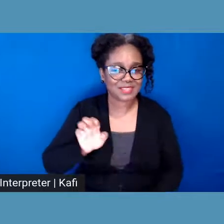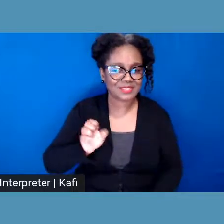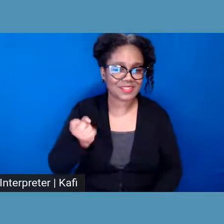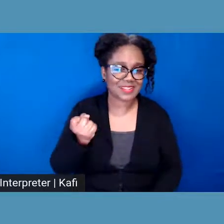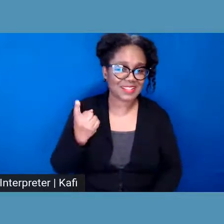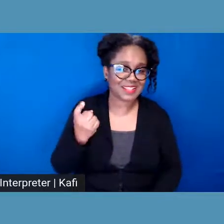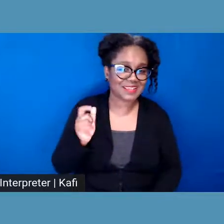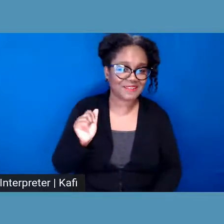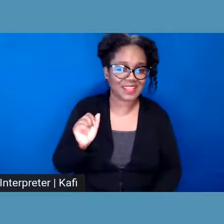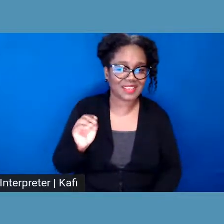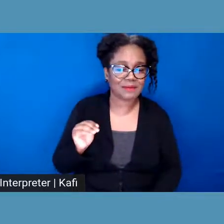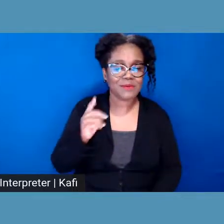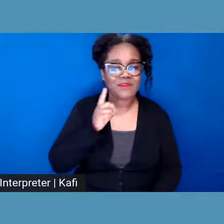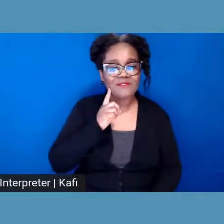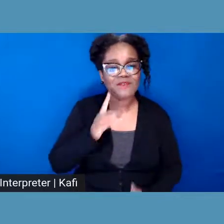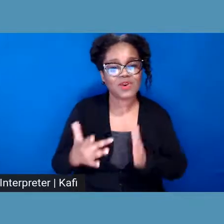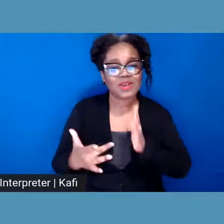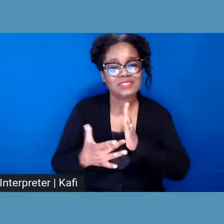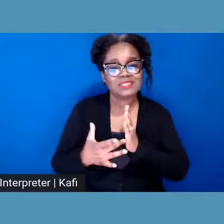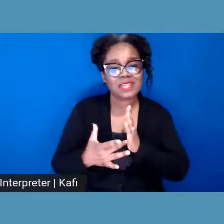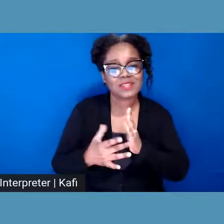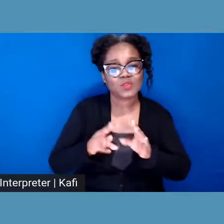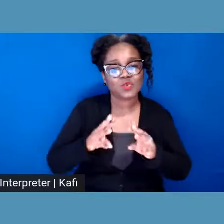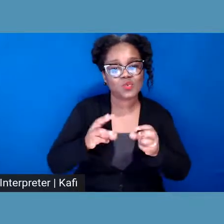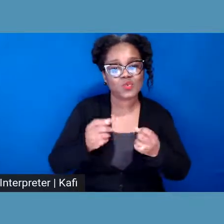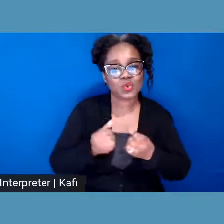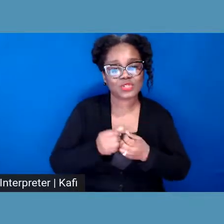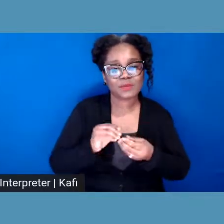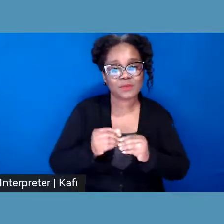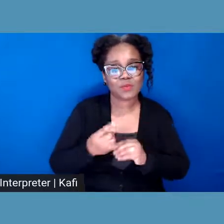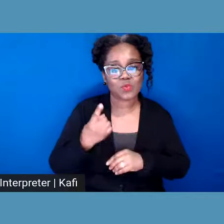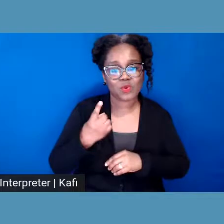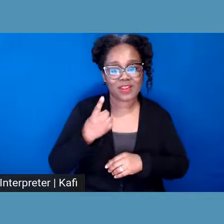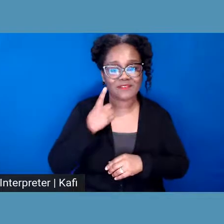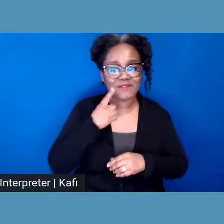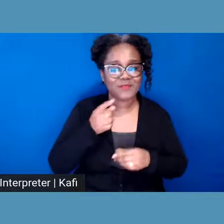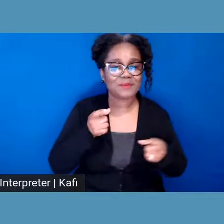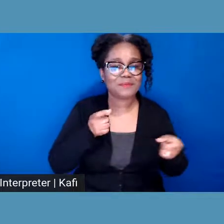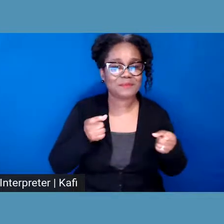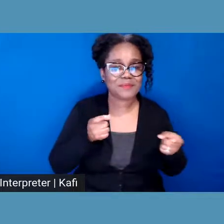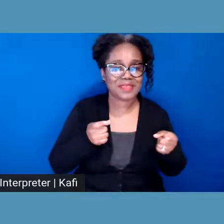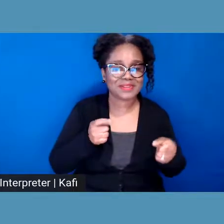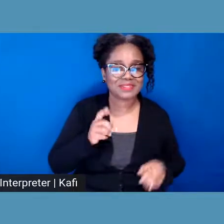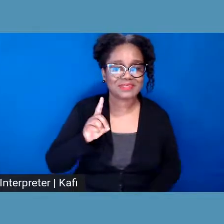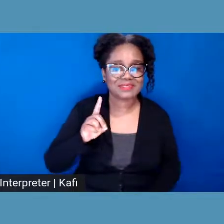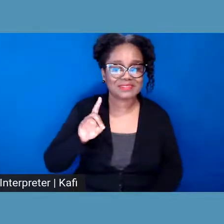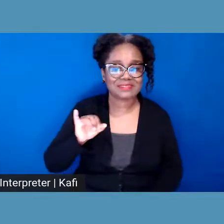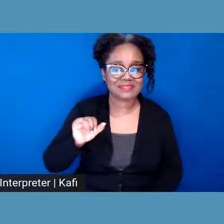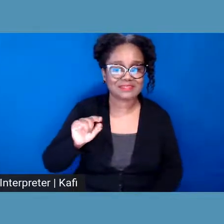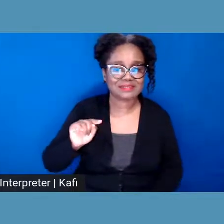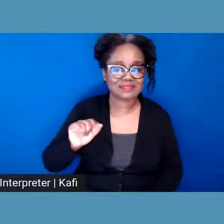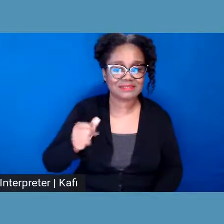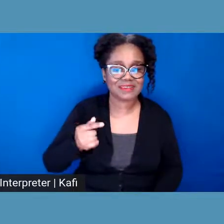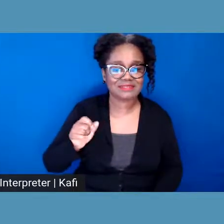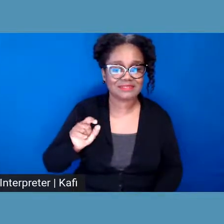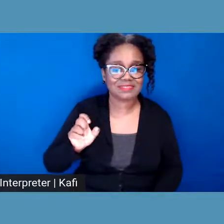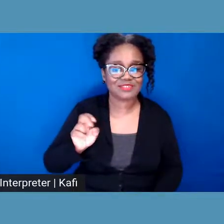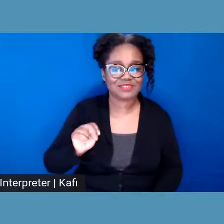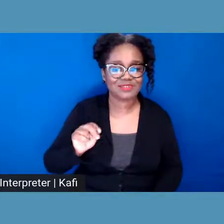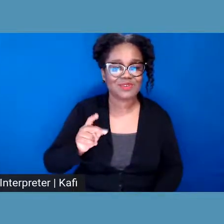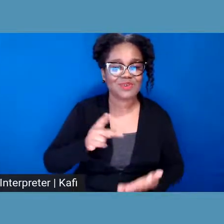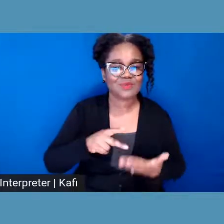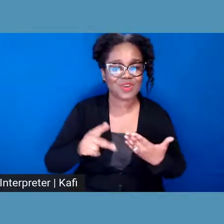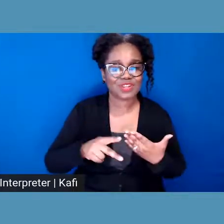for technical workshop number 1 of the Managing Digitization Projects module. This will cover strategy